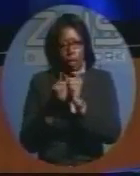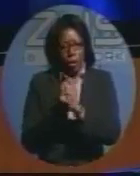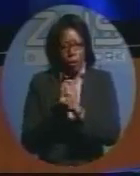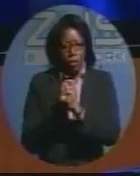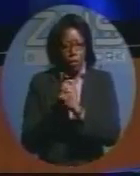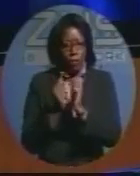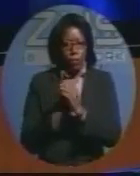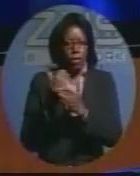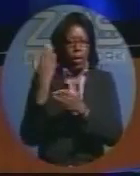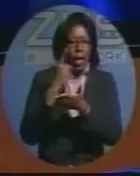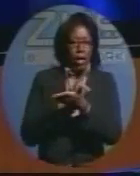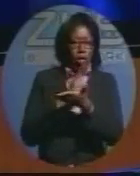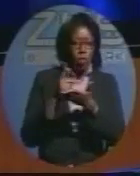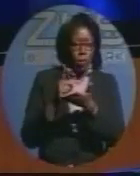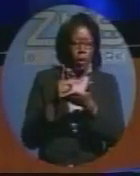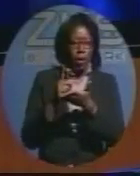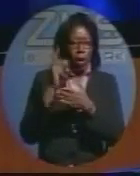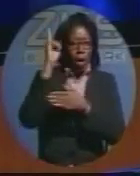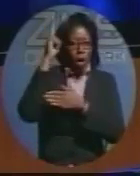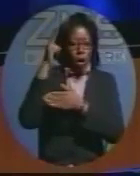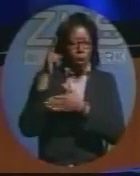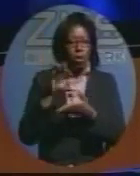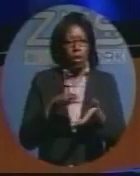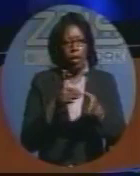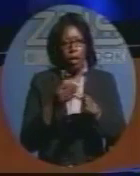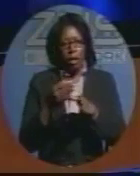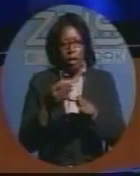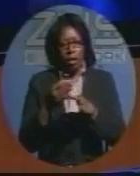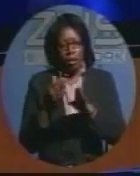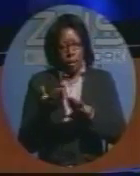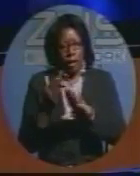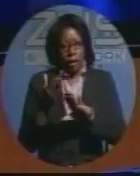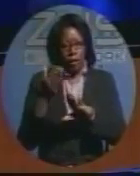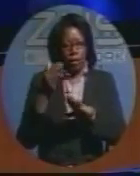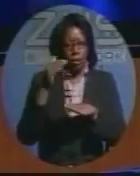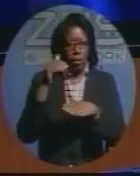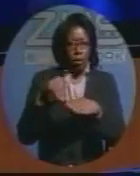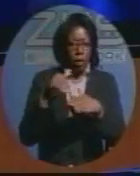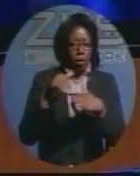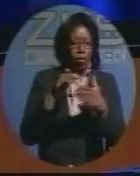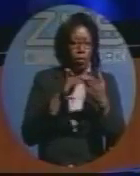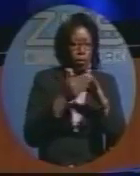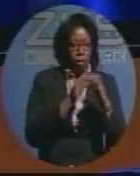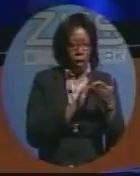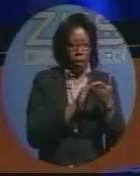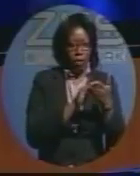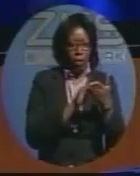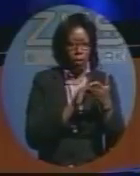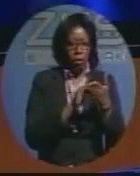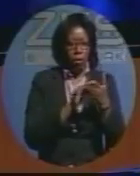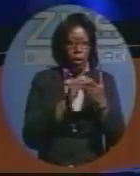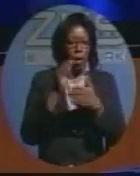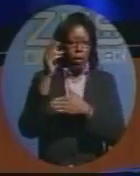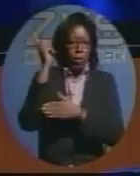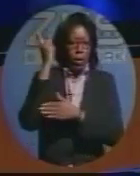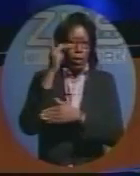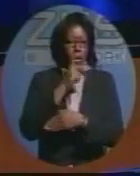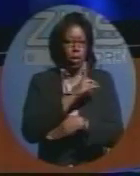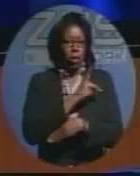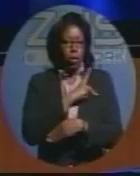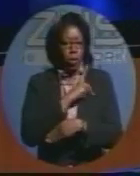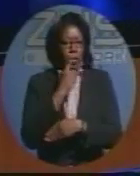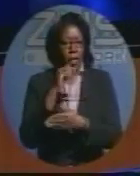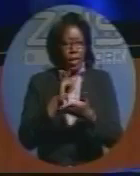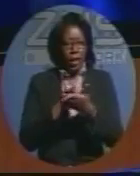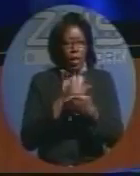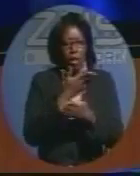last week, a horse pulling a surrey collapsed and died at the corner of Dowswell and Christie Streets. As Candino Knowles tells us, though,